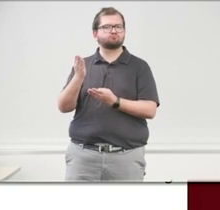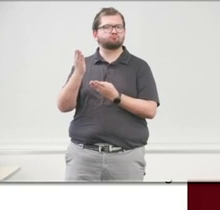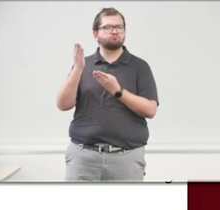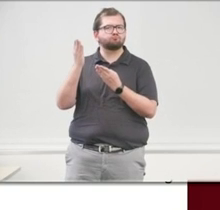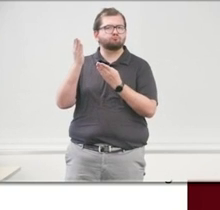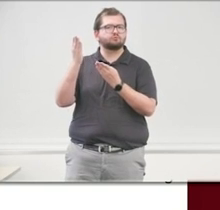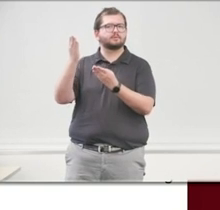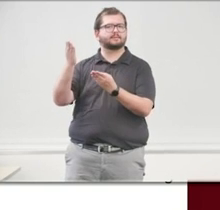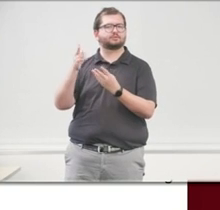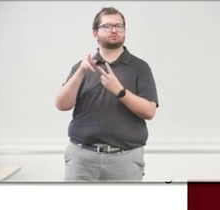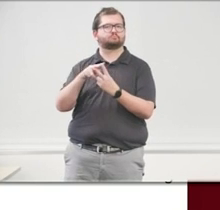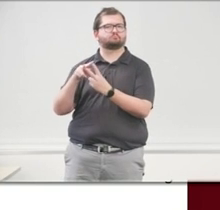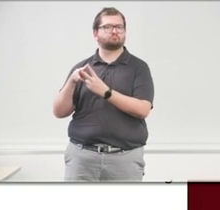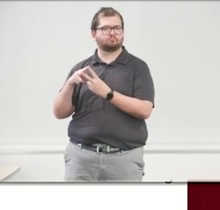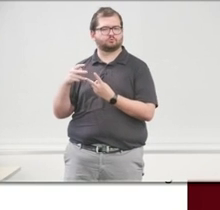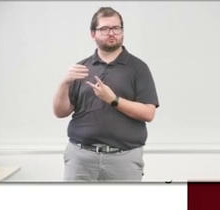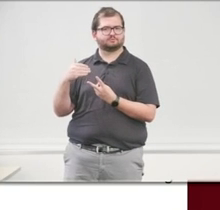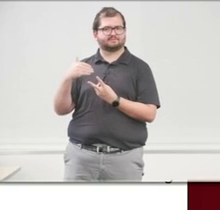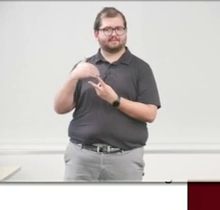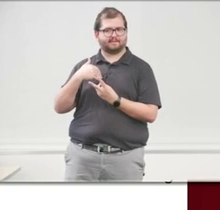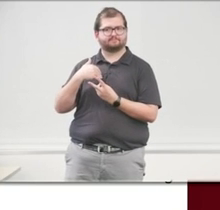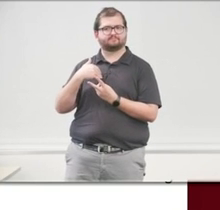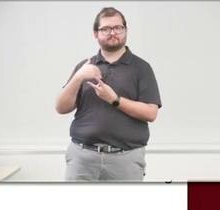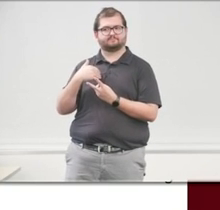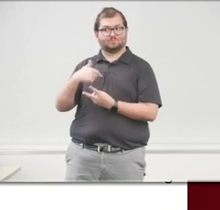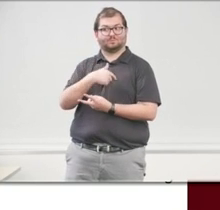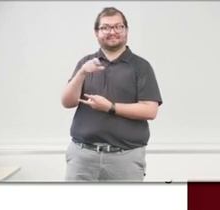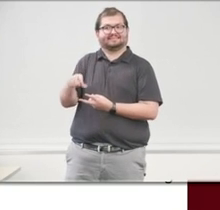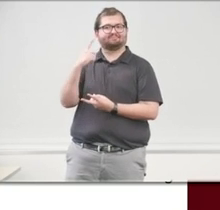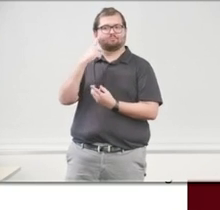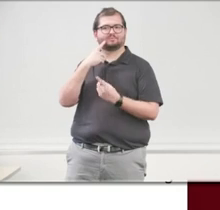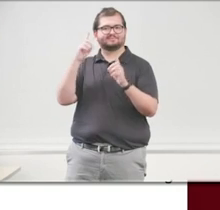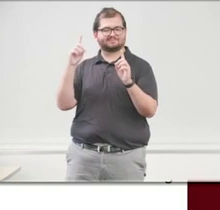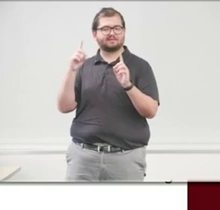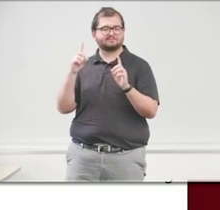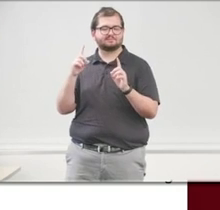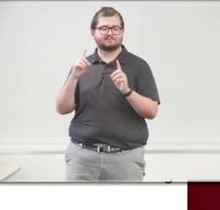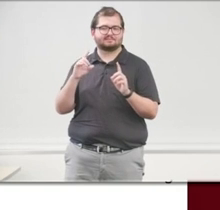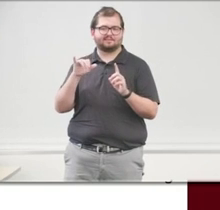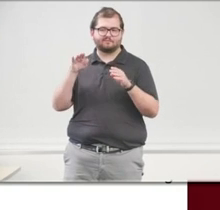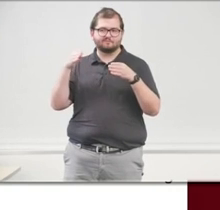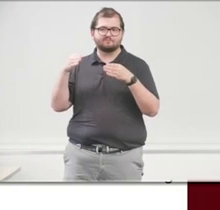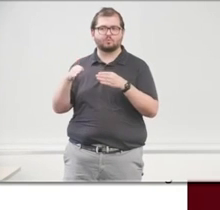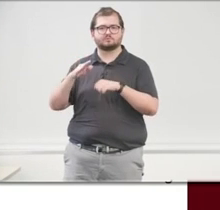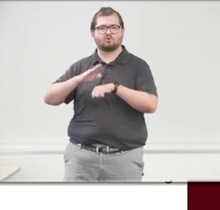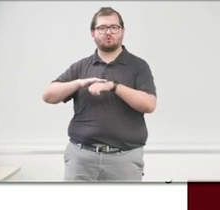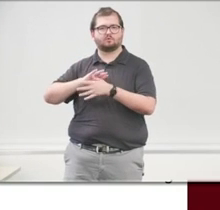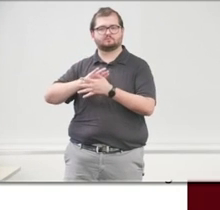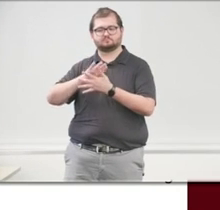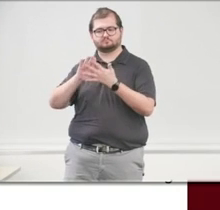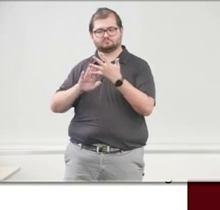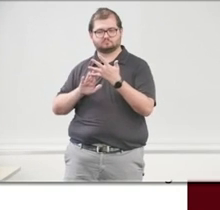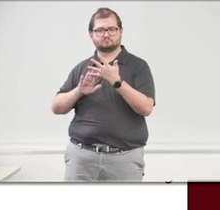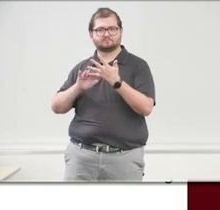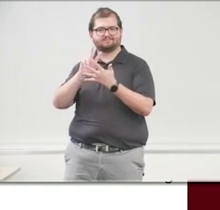our partners have that are needed for success? And focus those around those topic areas, those 5 topic areas. And then